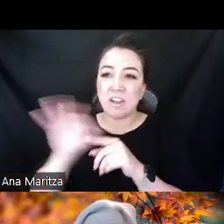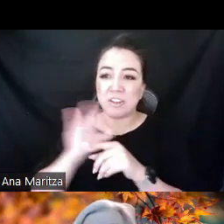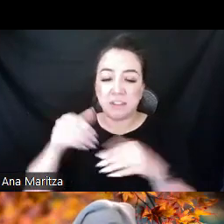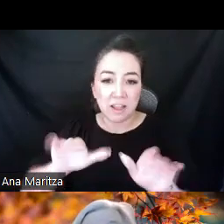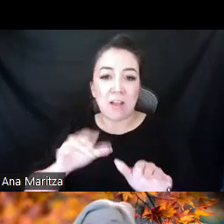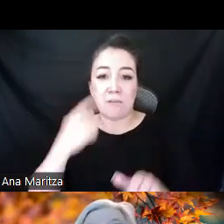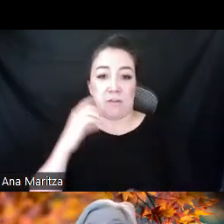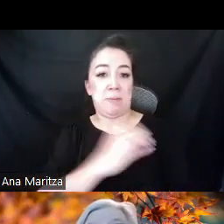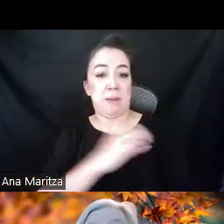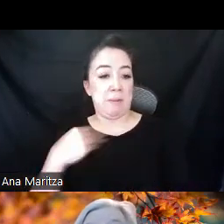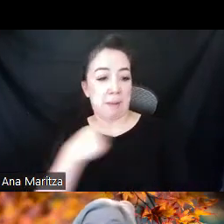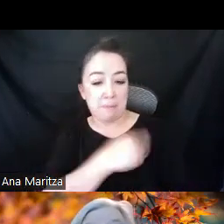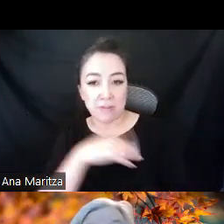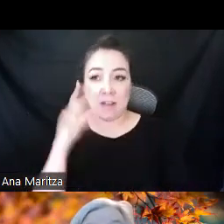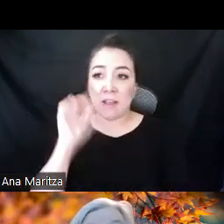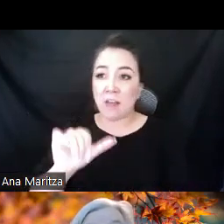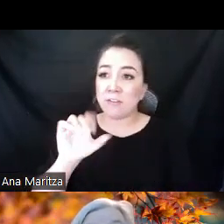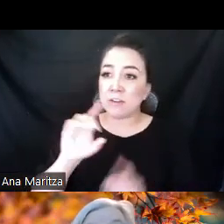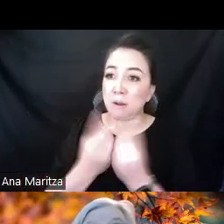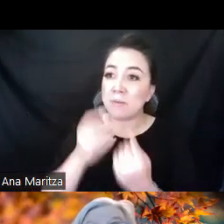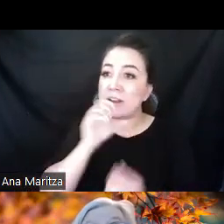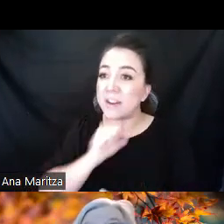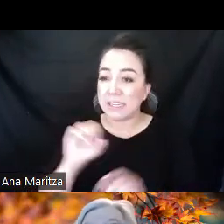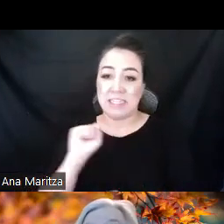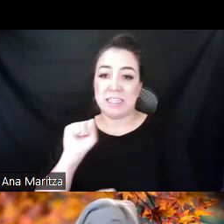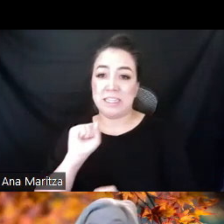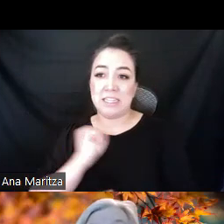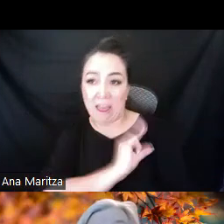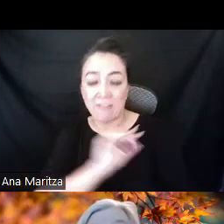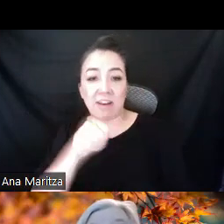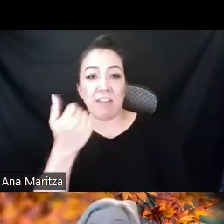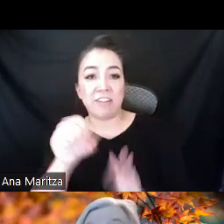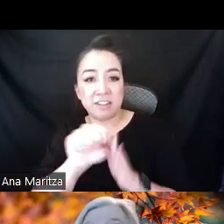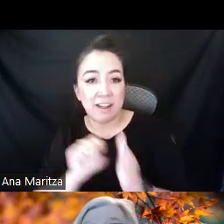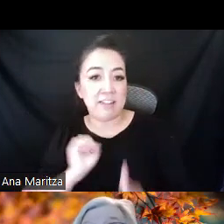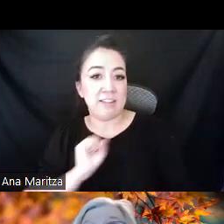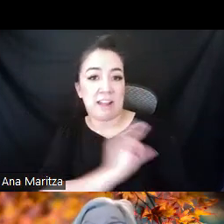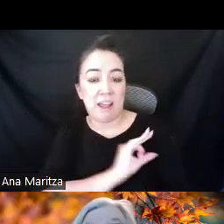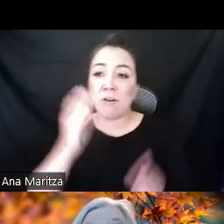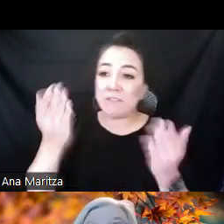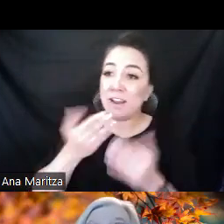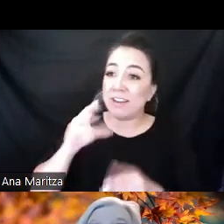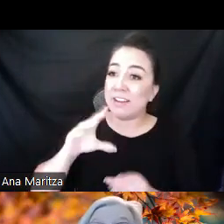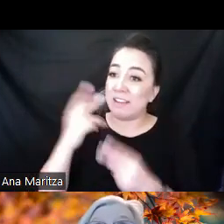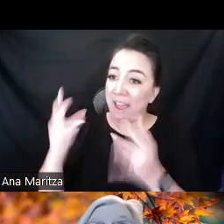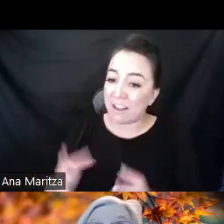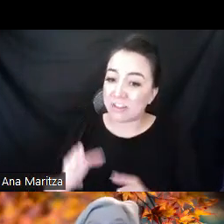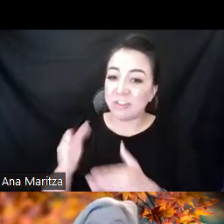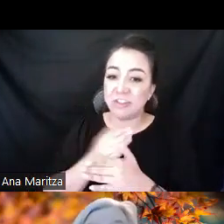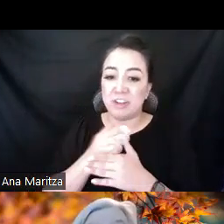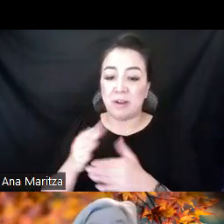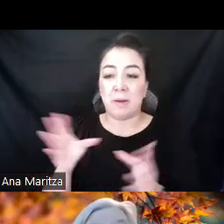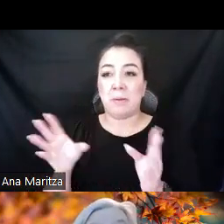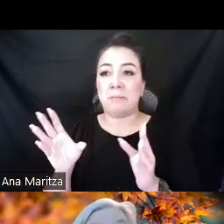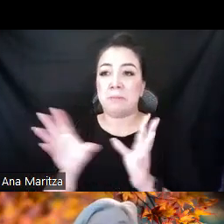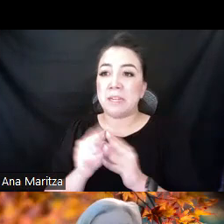committee members, the California Department of Aging staff, and other state staff or invited guests to share out